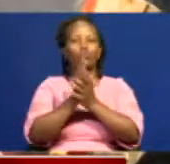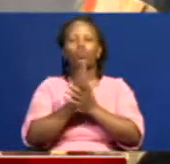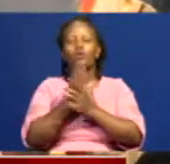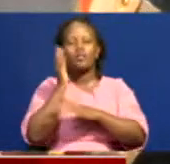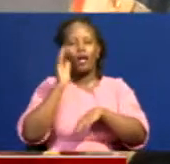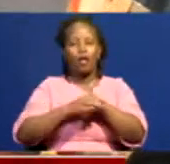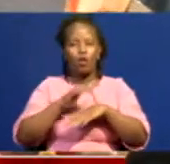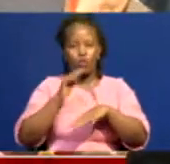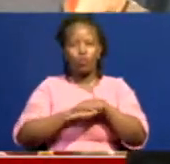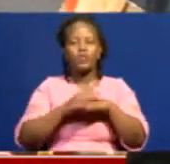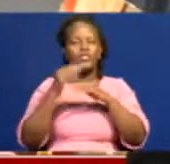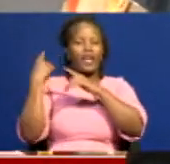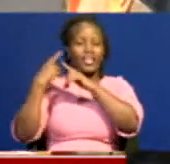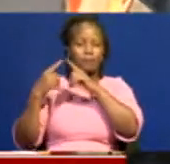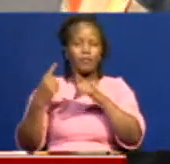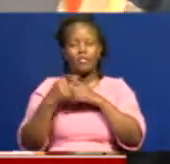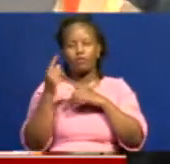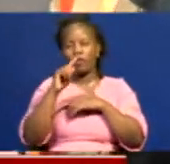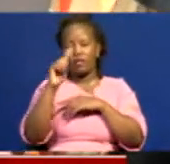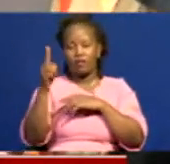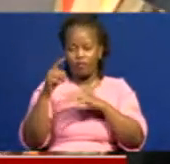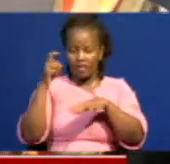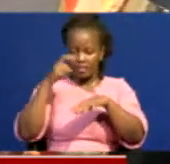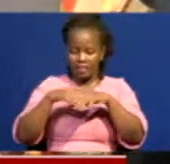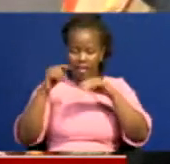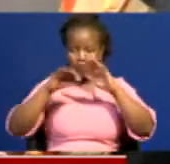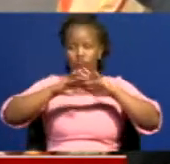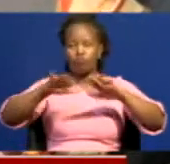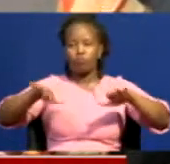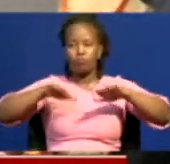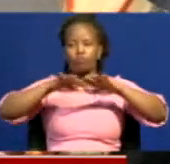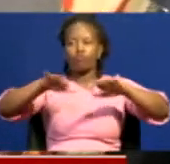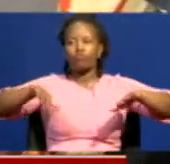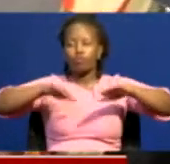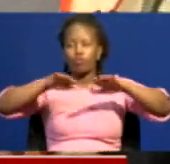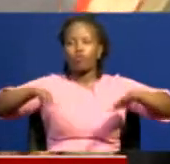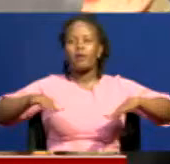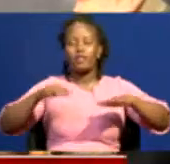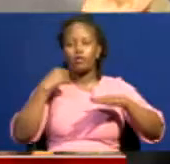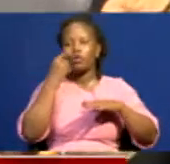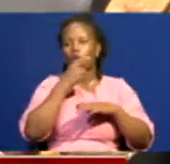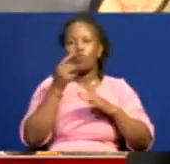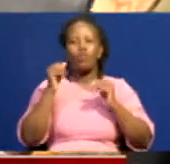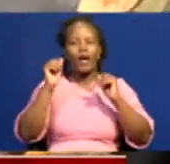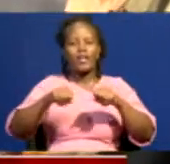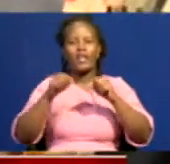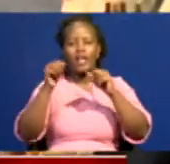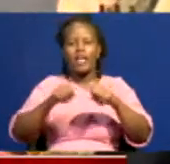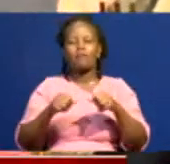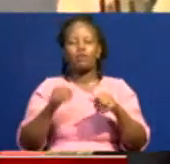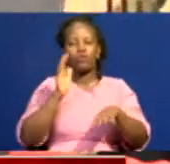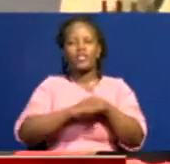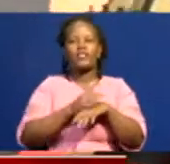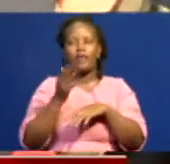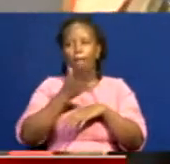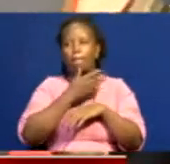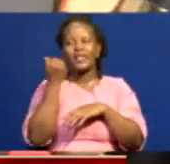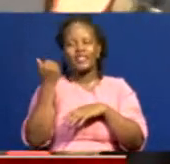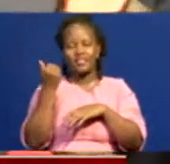our swimmers, especially the first-timers, who were able to beat all the odds and get their best times.